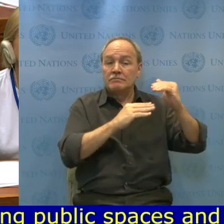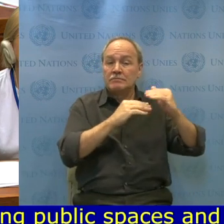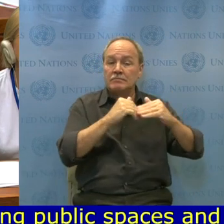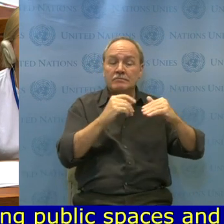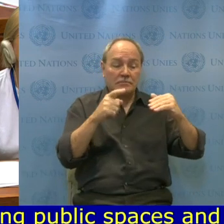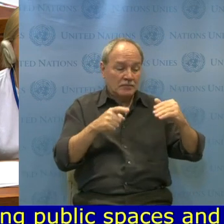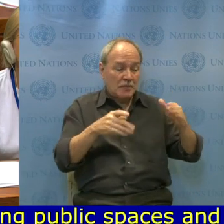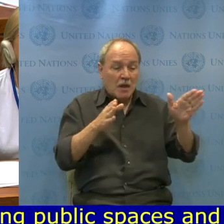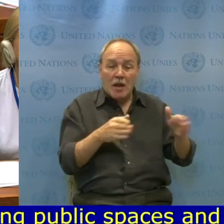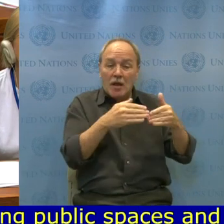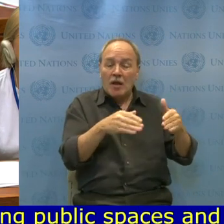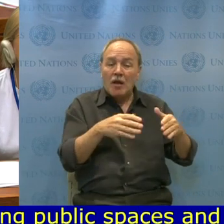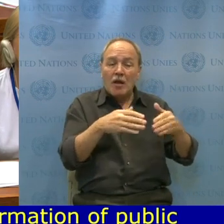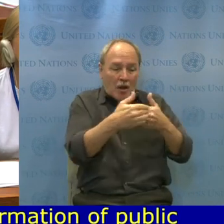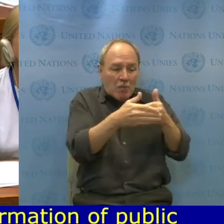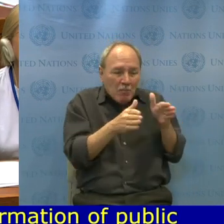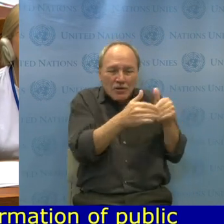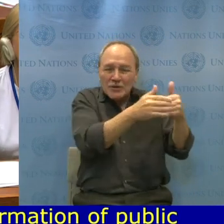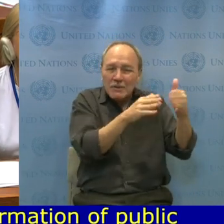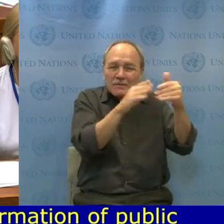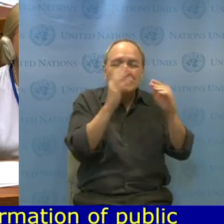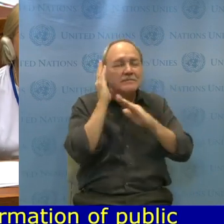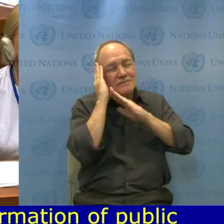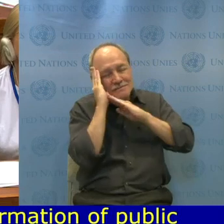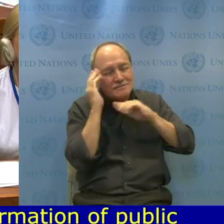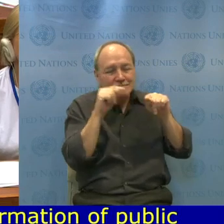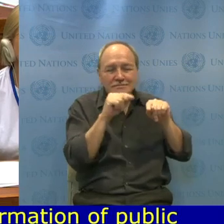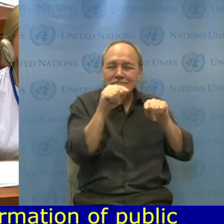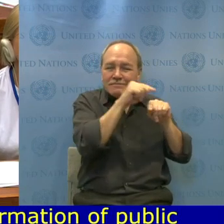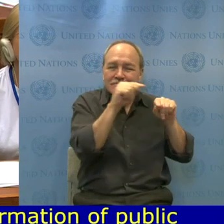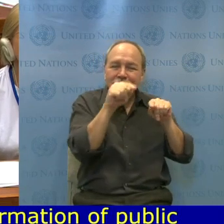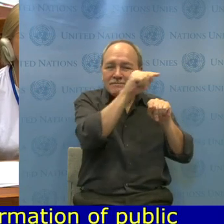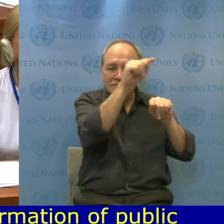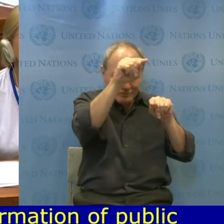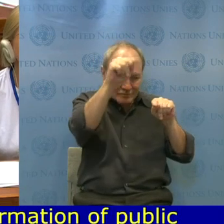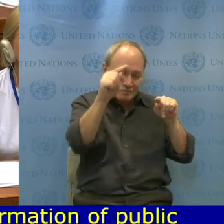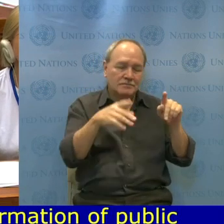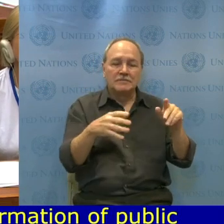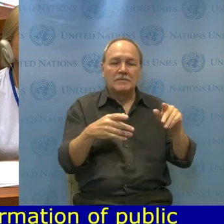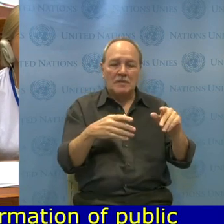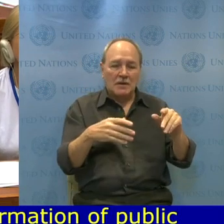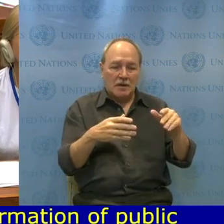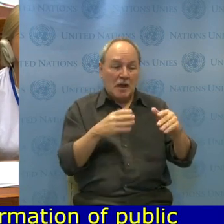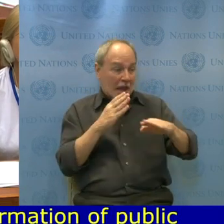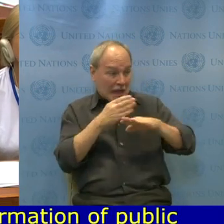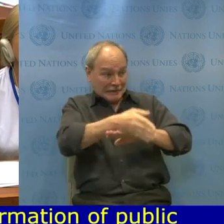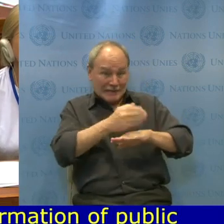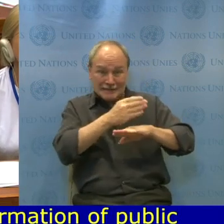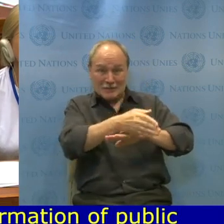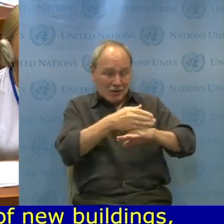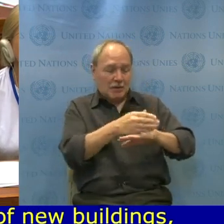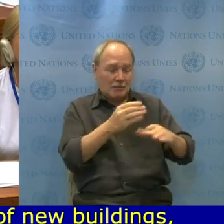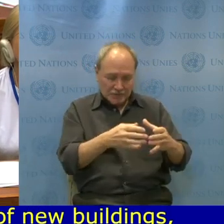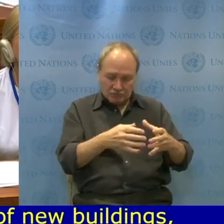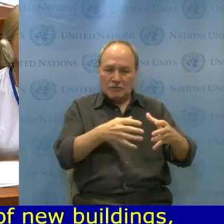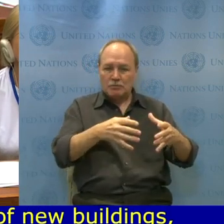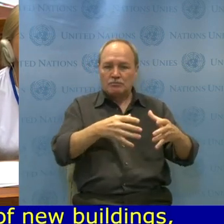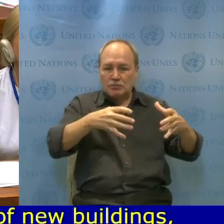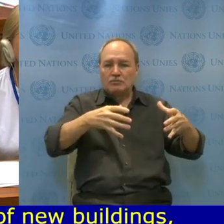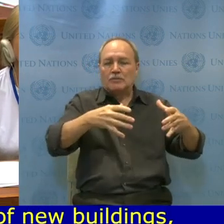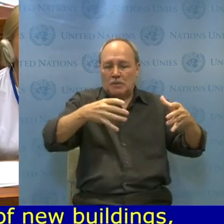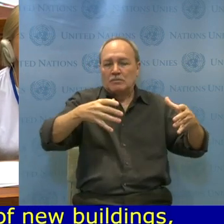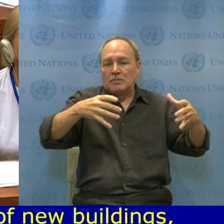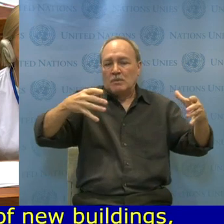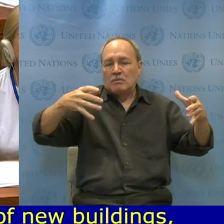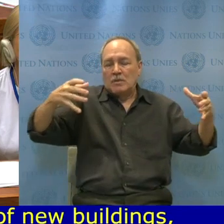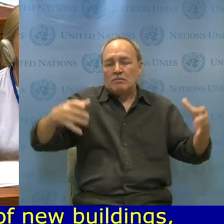objective is to gradually increase accessible housing, which would be easily adaptable to the needs of persons